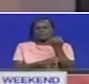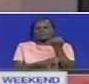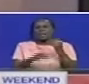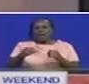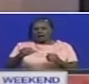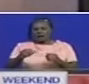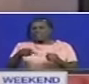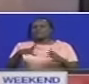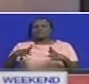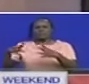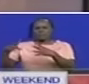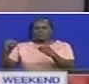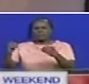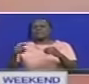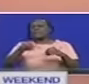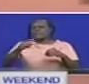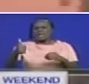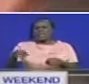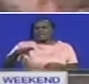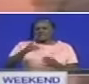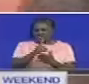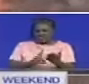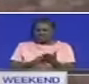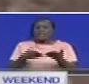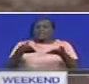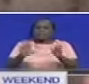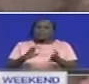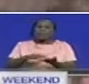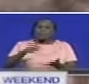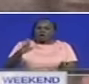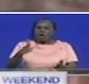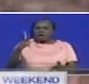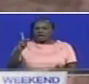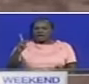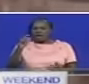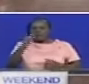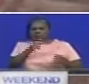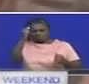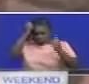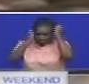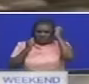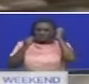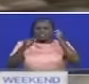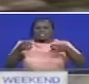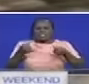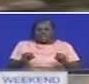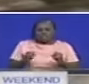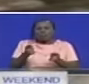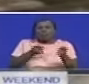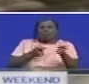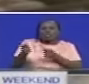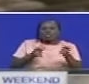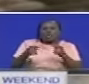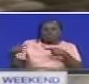Others, they have gone even to outside even other districts. For now, there are more military boots on the ground trying to stabilize a region that has left